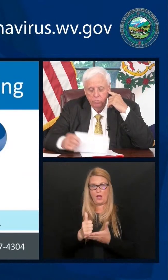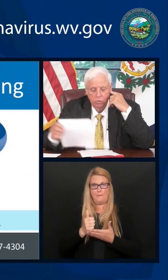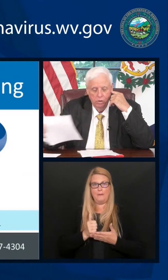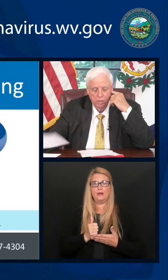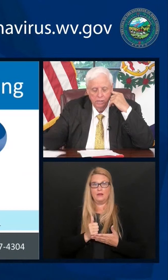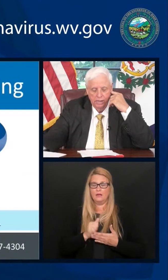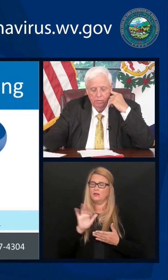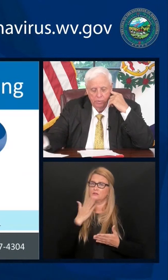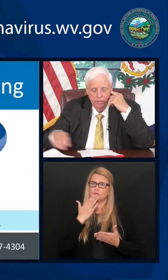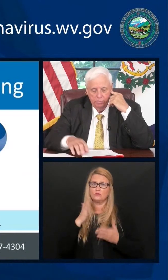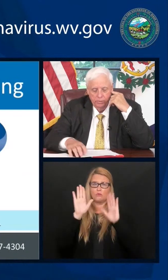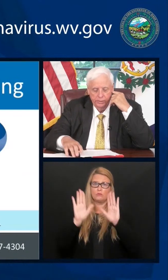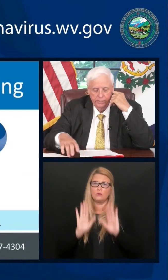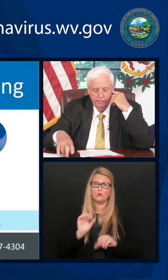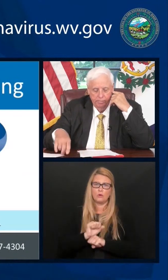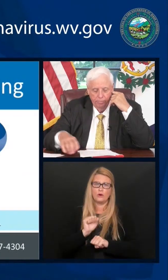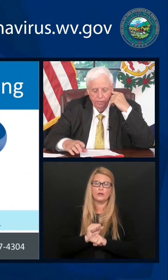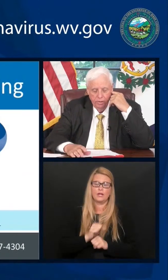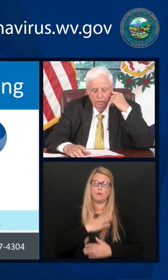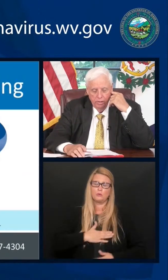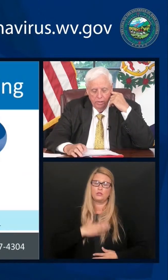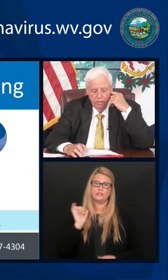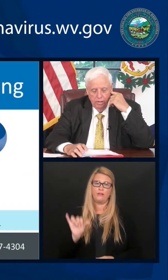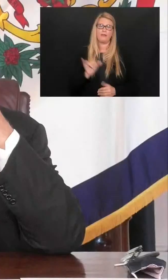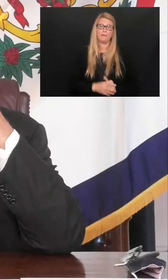it's good work, and I really appreciate them.